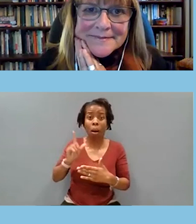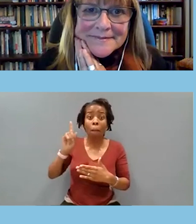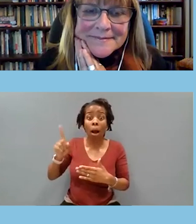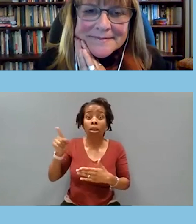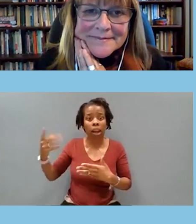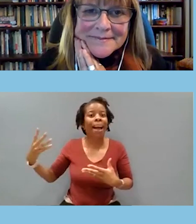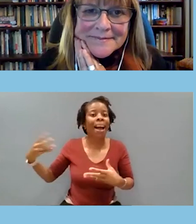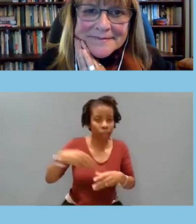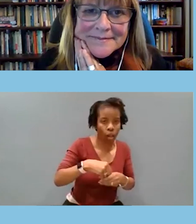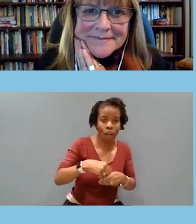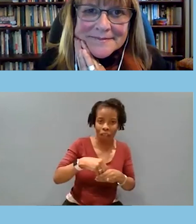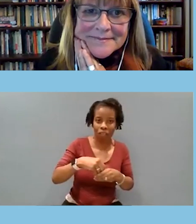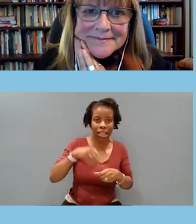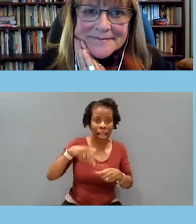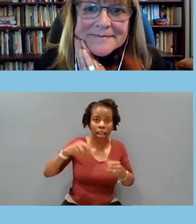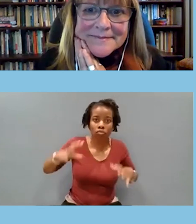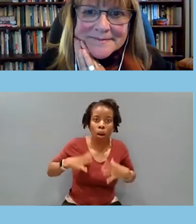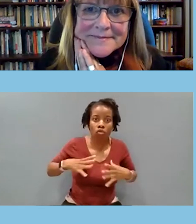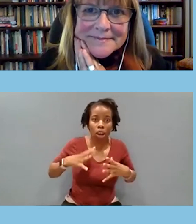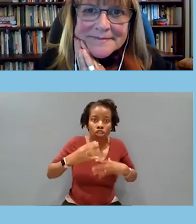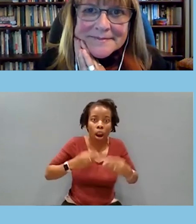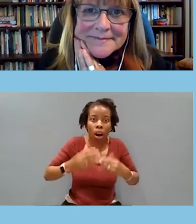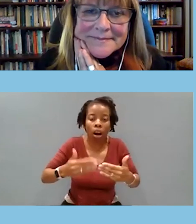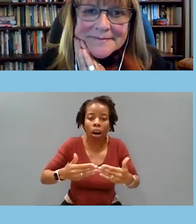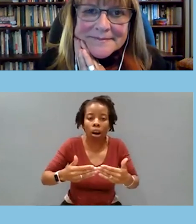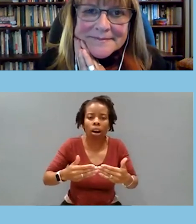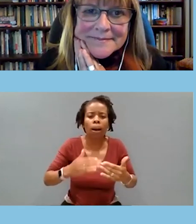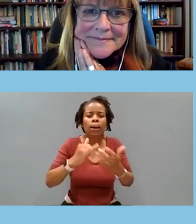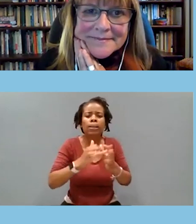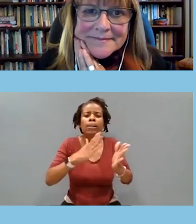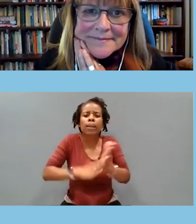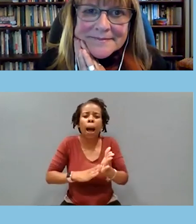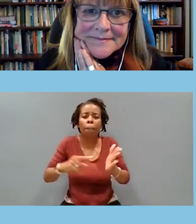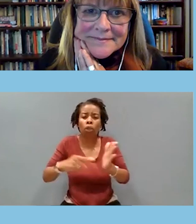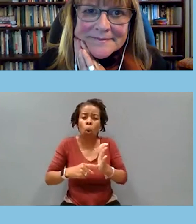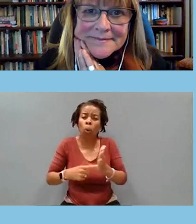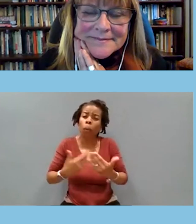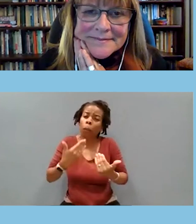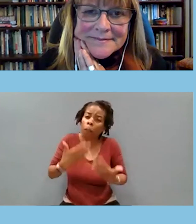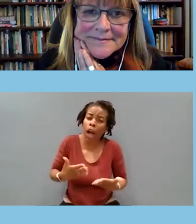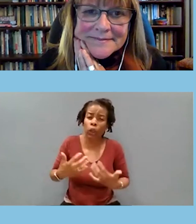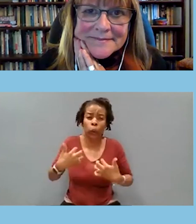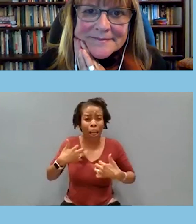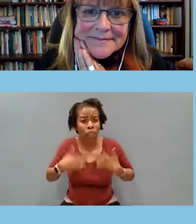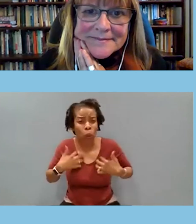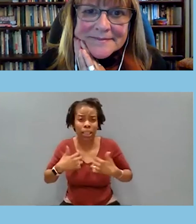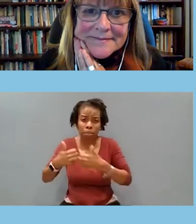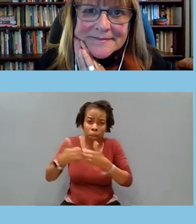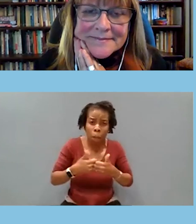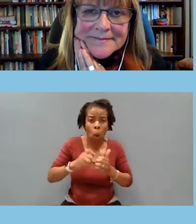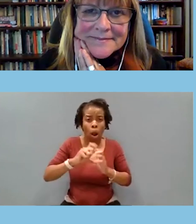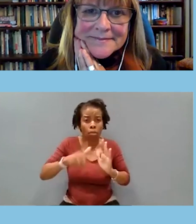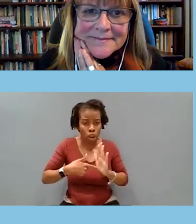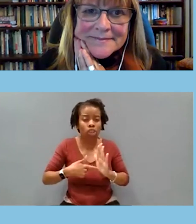involved in this program in its preparation to date, and to Sam Thorne for enthusiasm and support for this project and